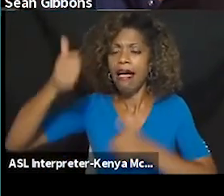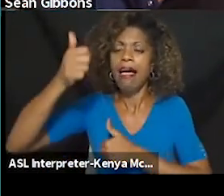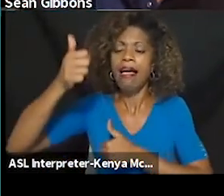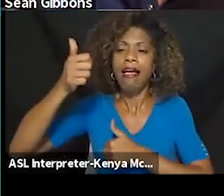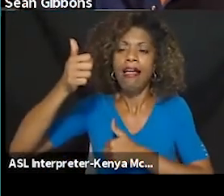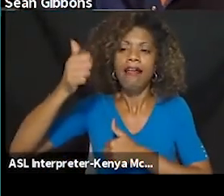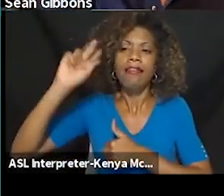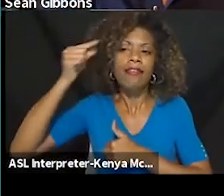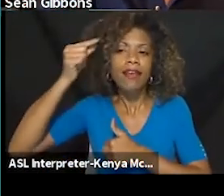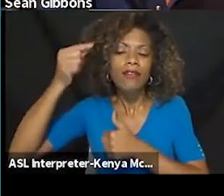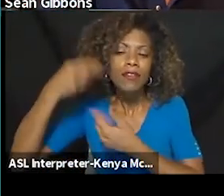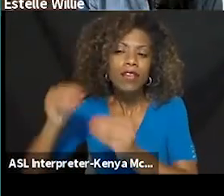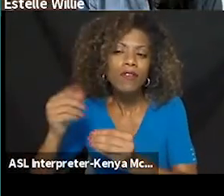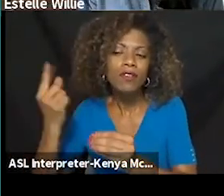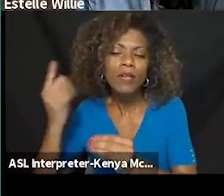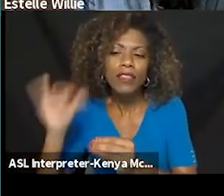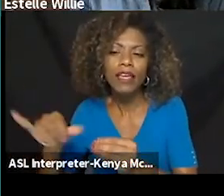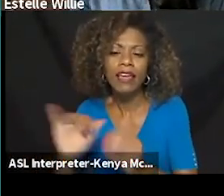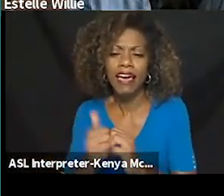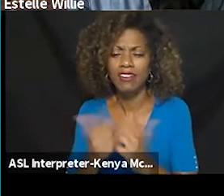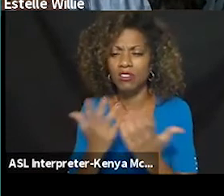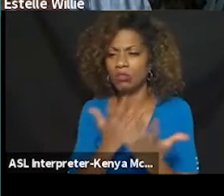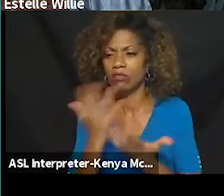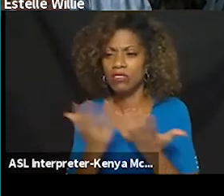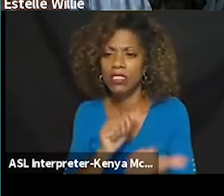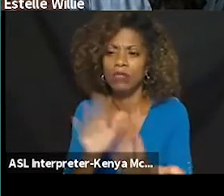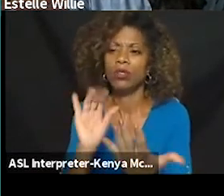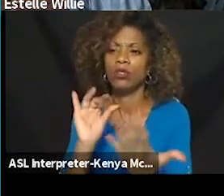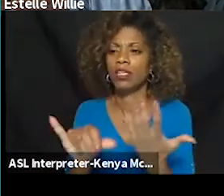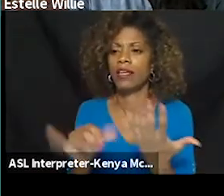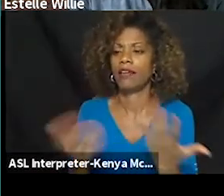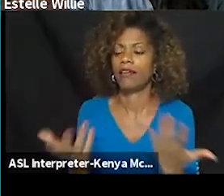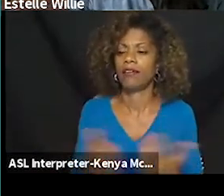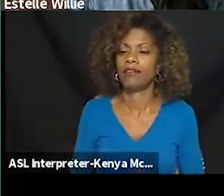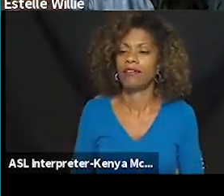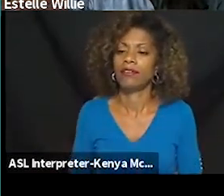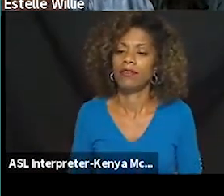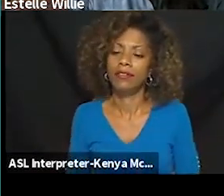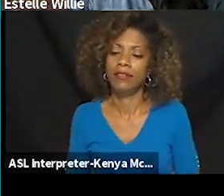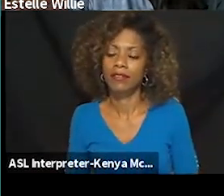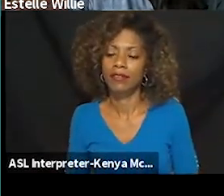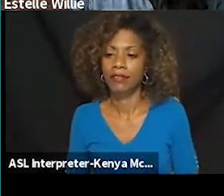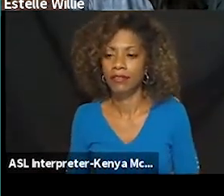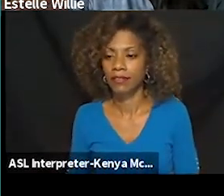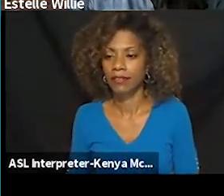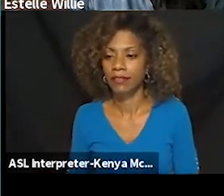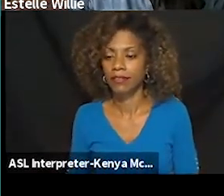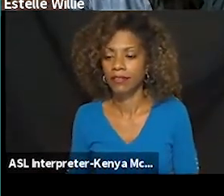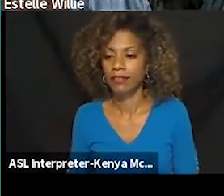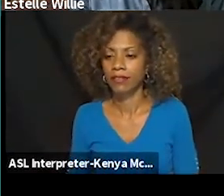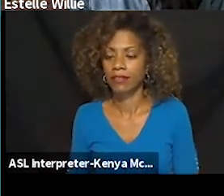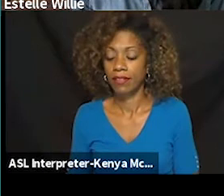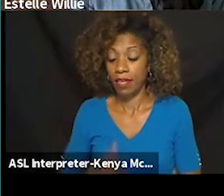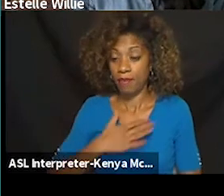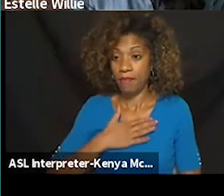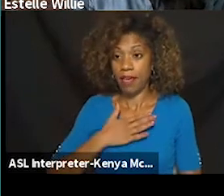did you work around it? Yeah, I think from my perspective, the people that